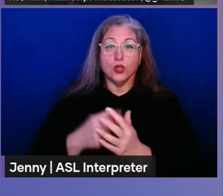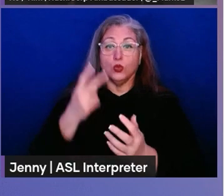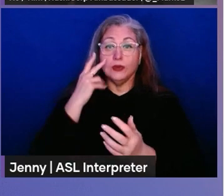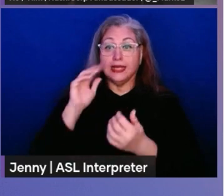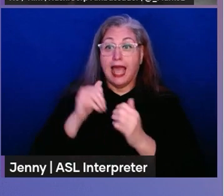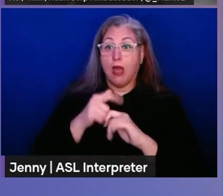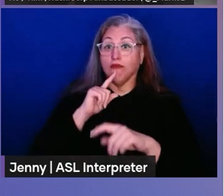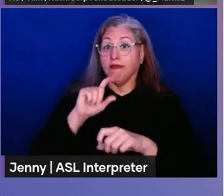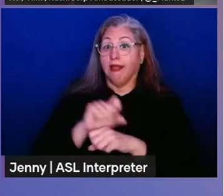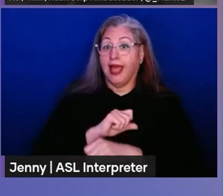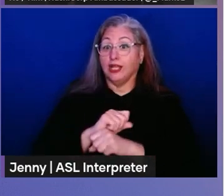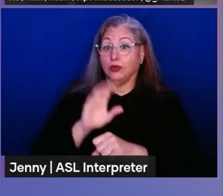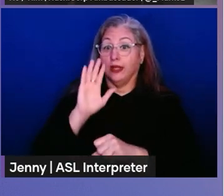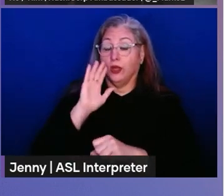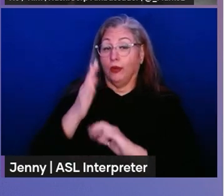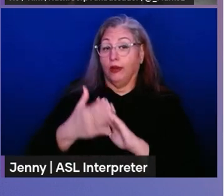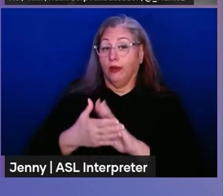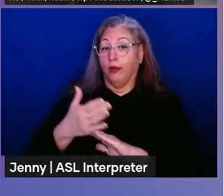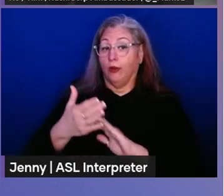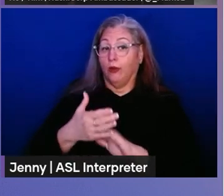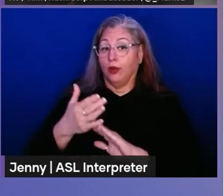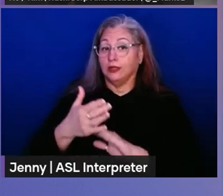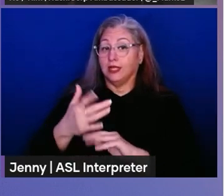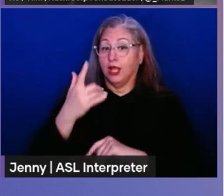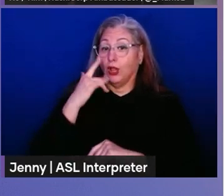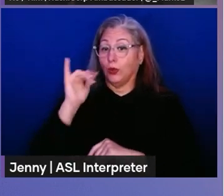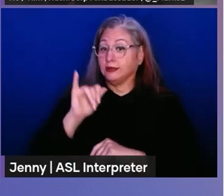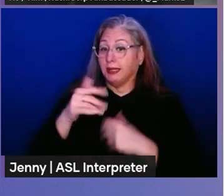actually works, how that actually looks like.